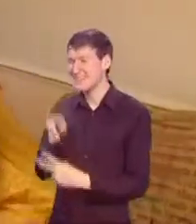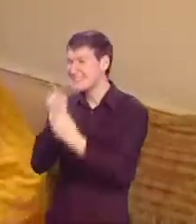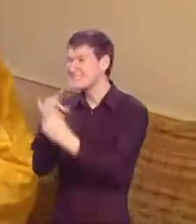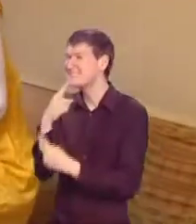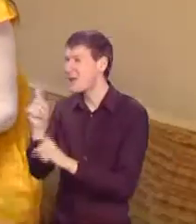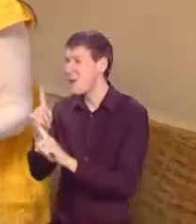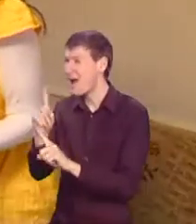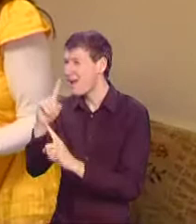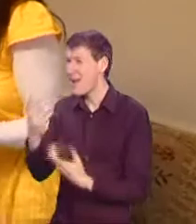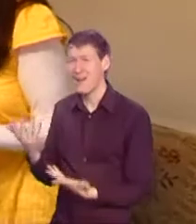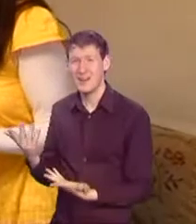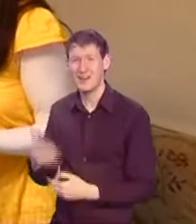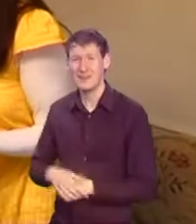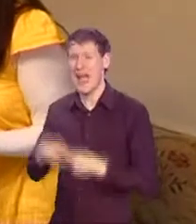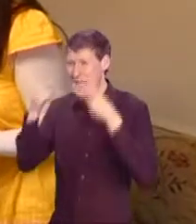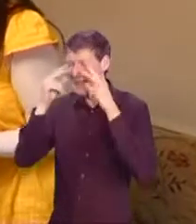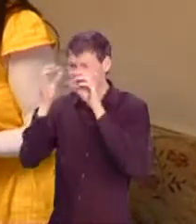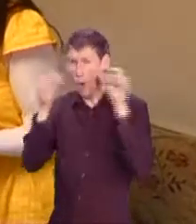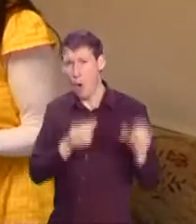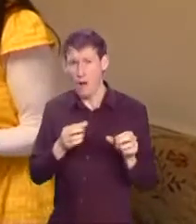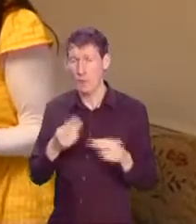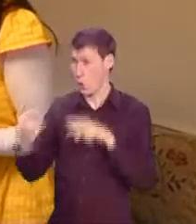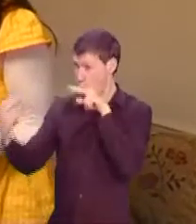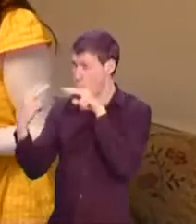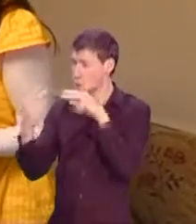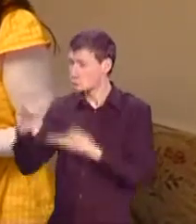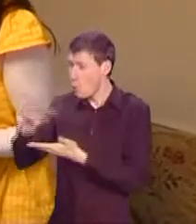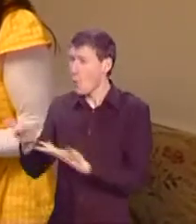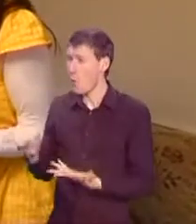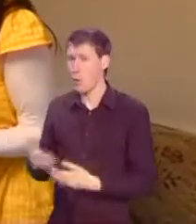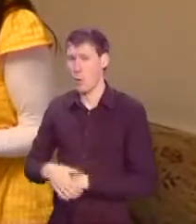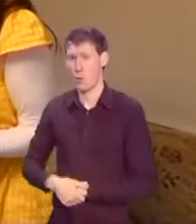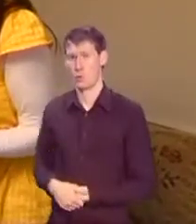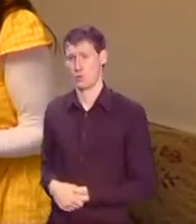see what you're saying. Take your glasses off and look at me when you're talking.